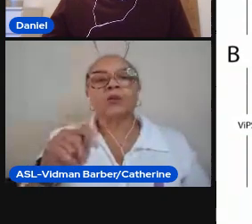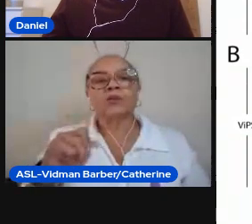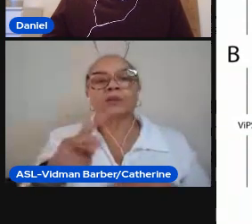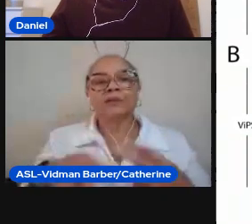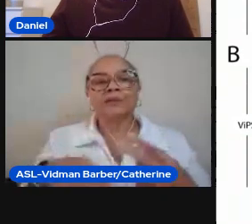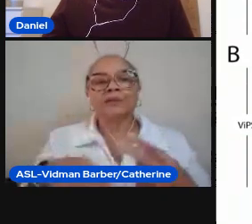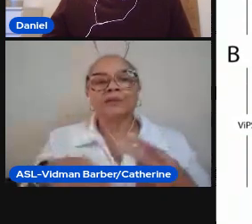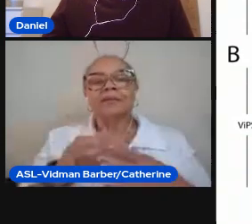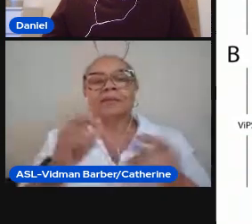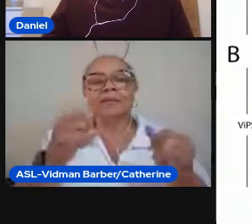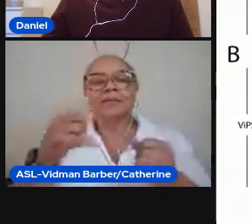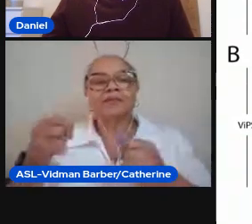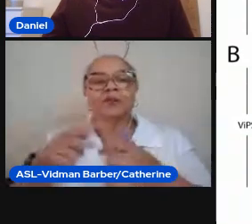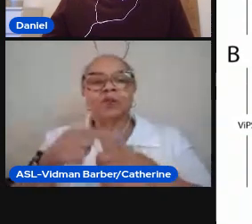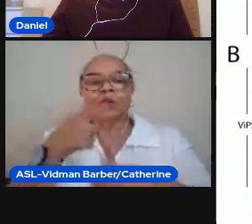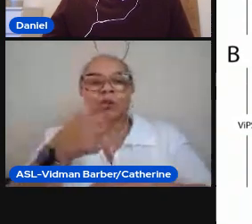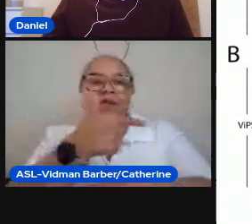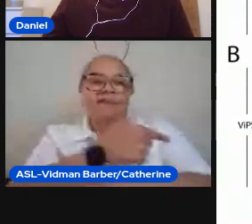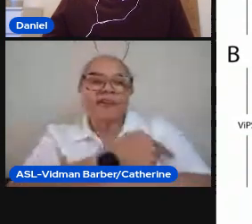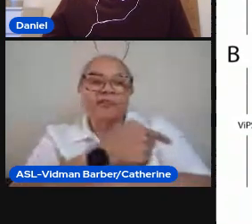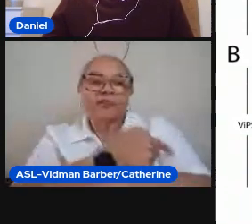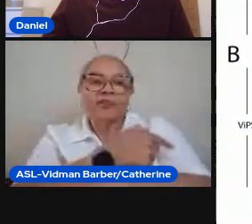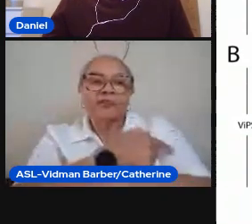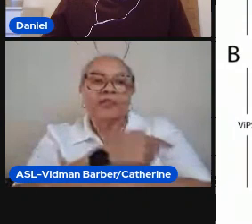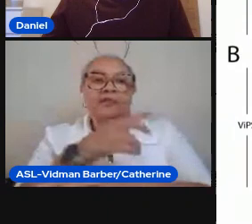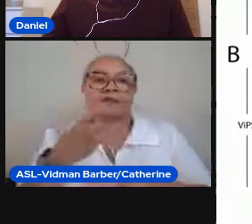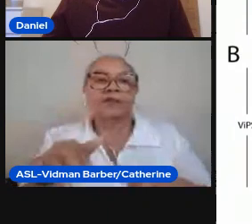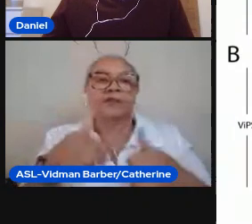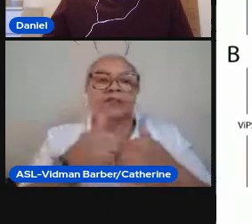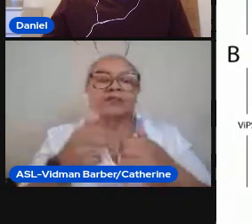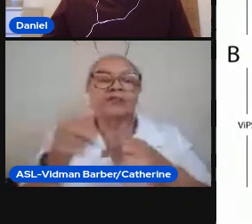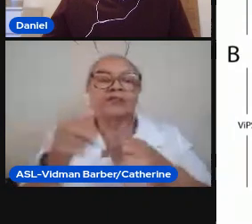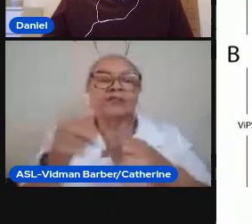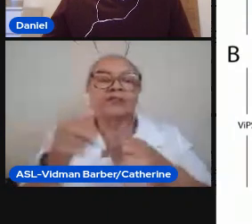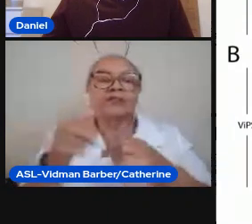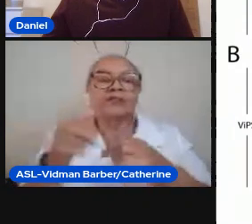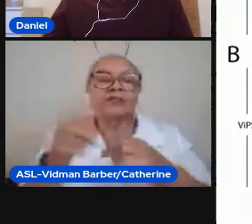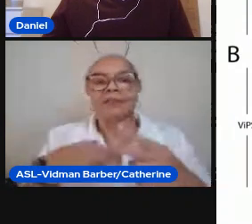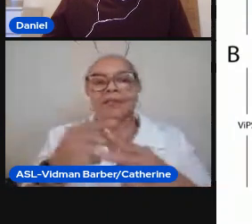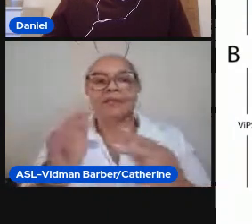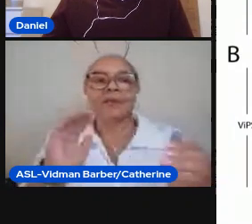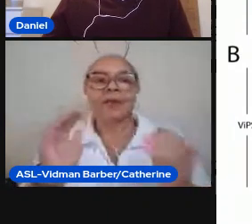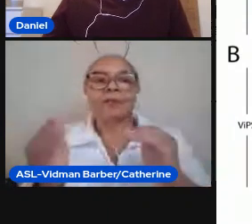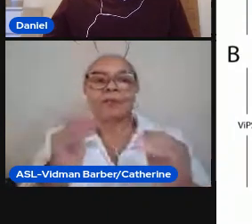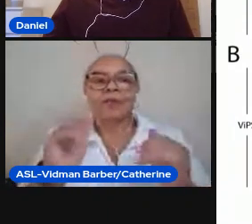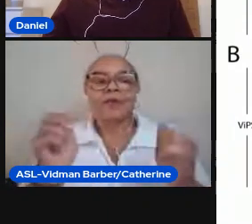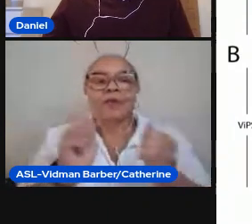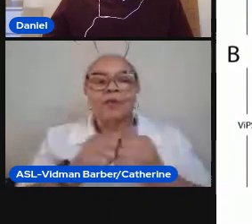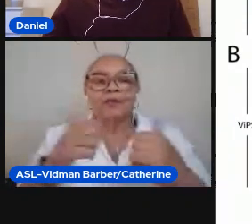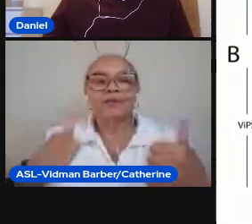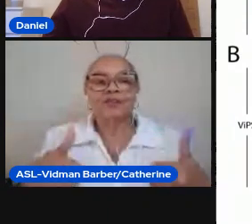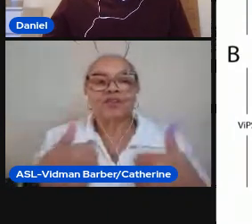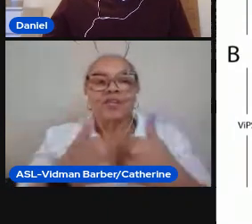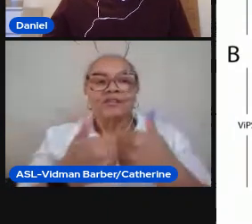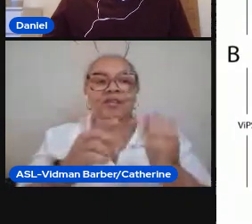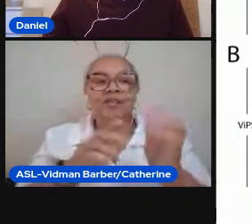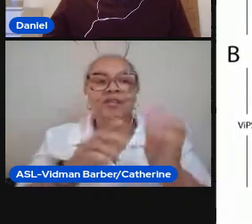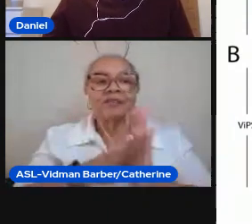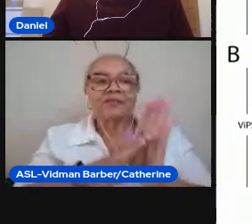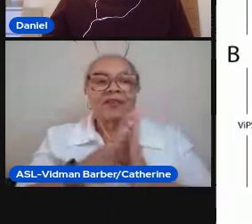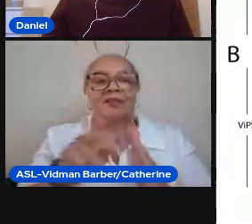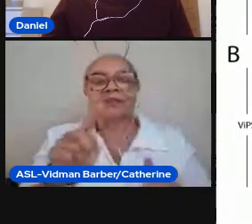were protected following challenge with Suliman typhoid, compared with those who were challenged and developed typhoid